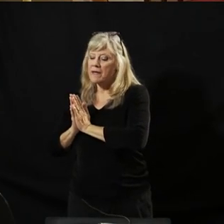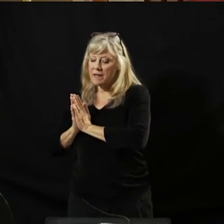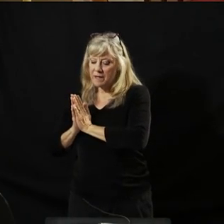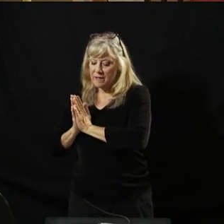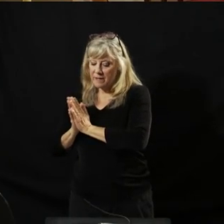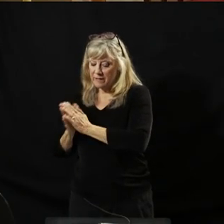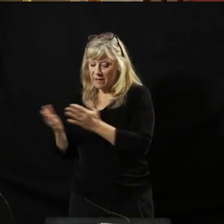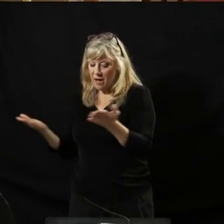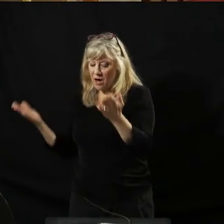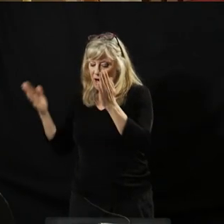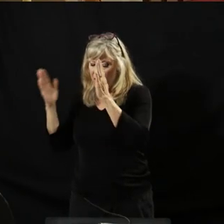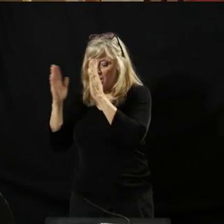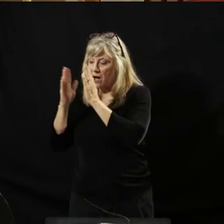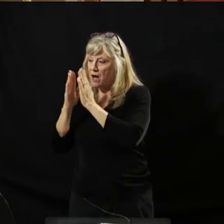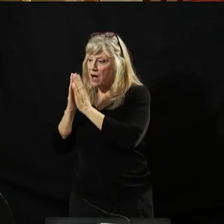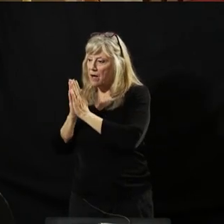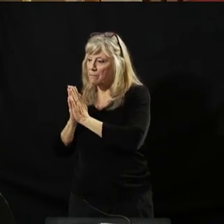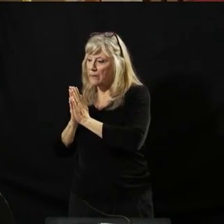amen,